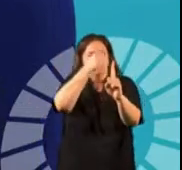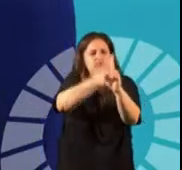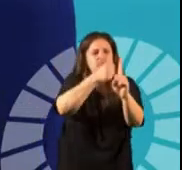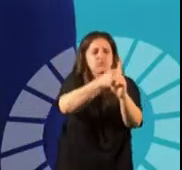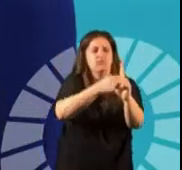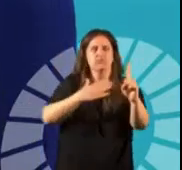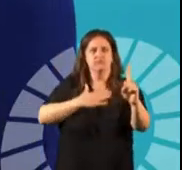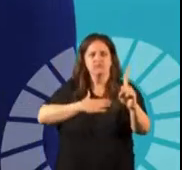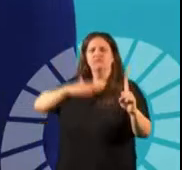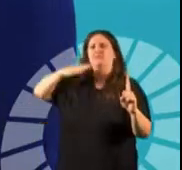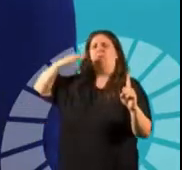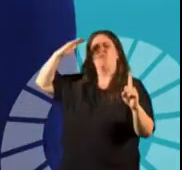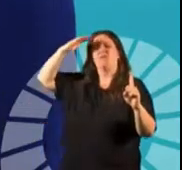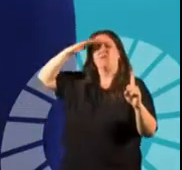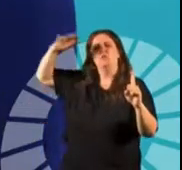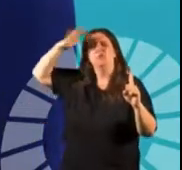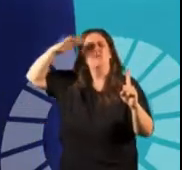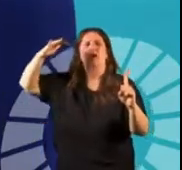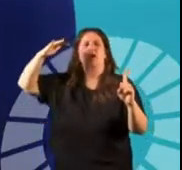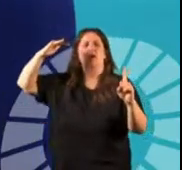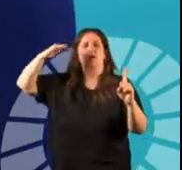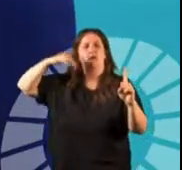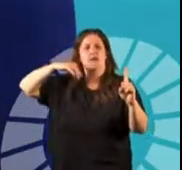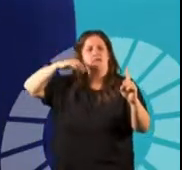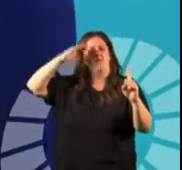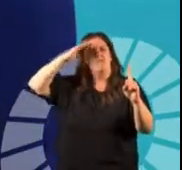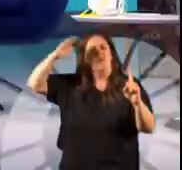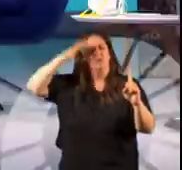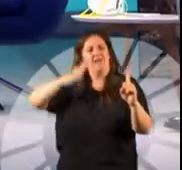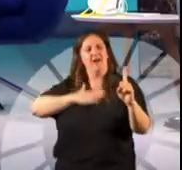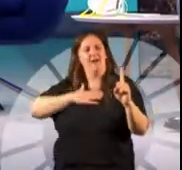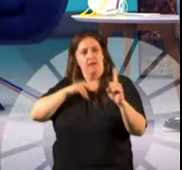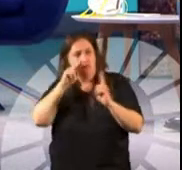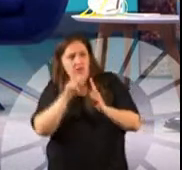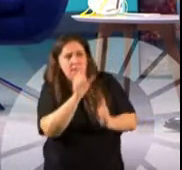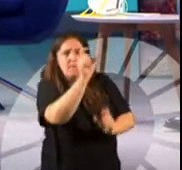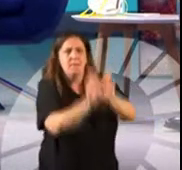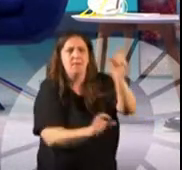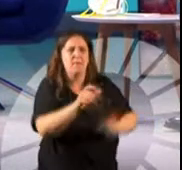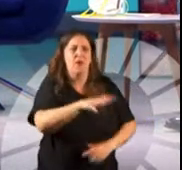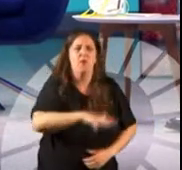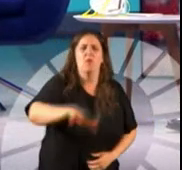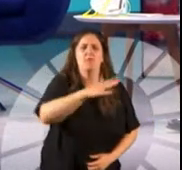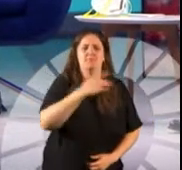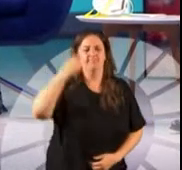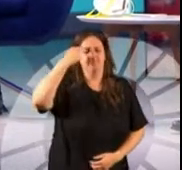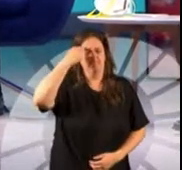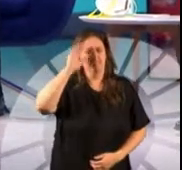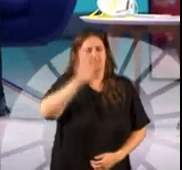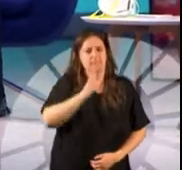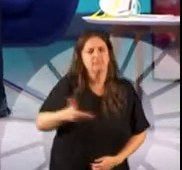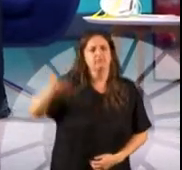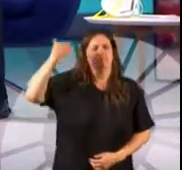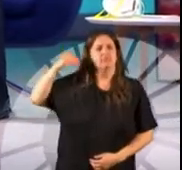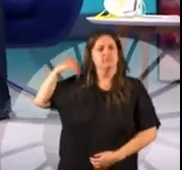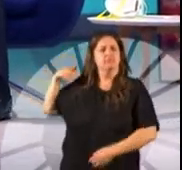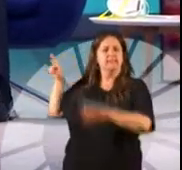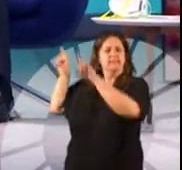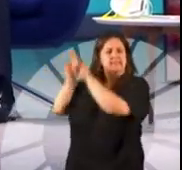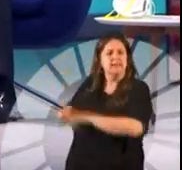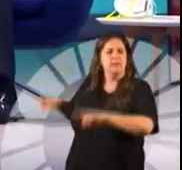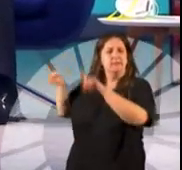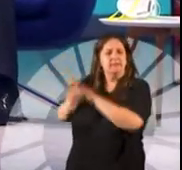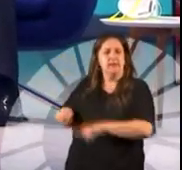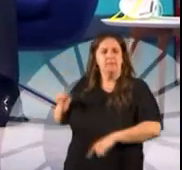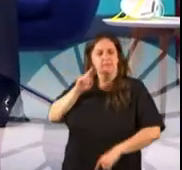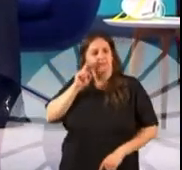for us to counter these conservative forces across the world and who are calling into question the achievements that we got from Beijing. And